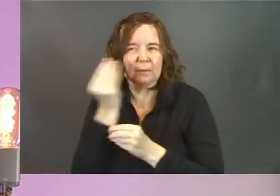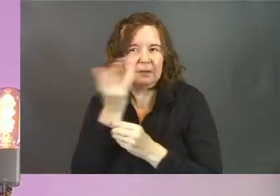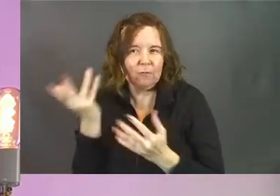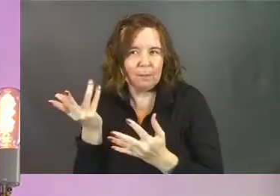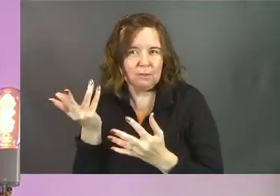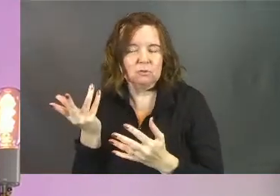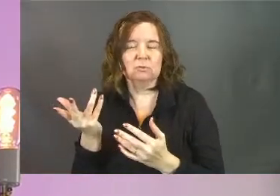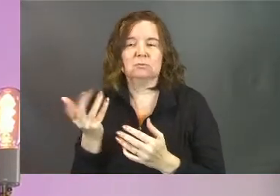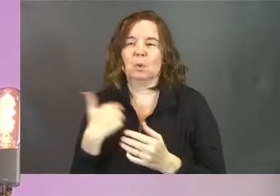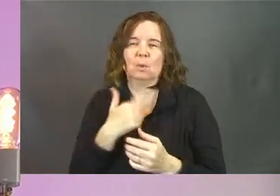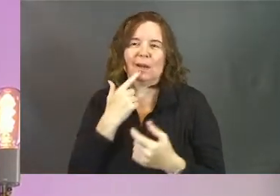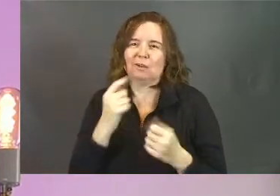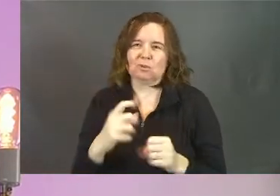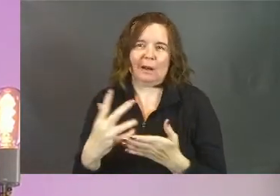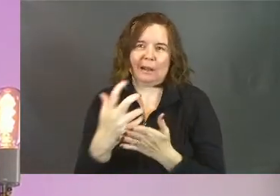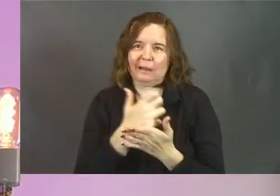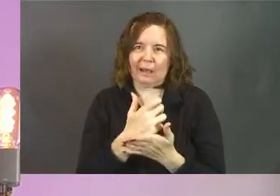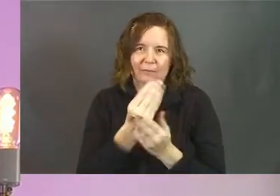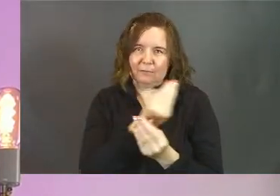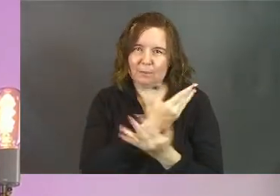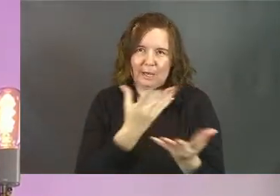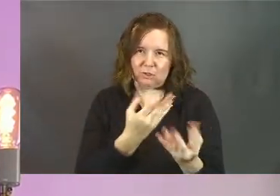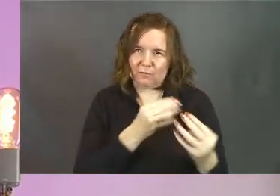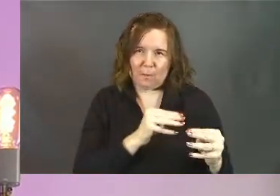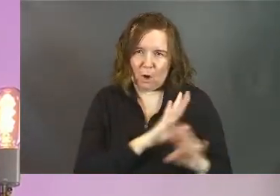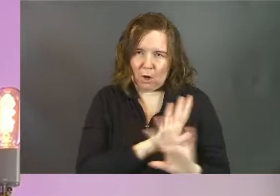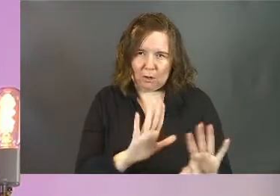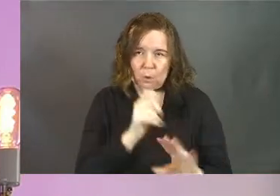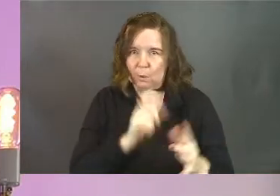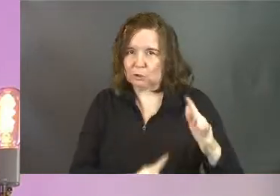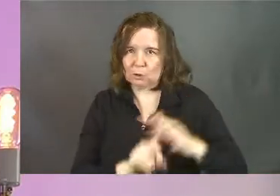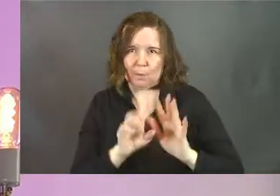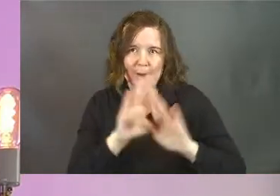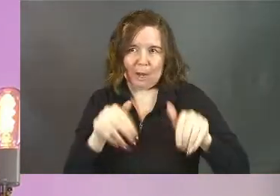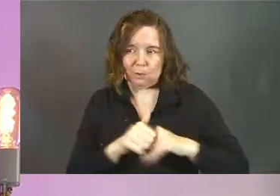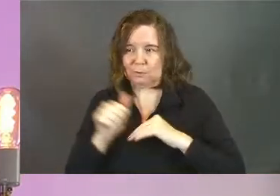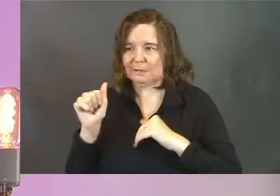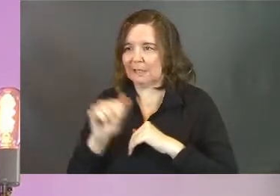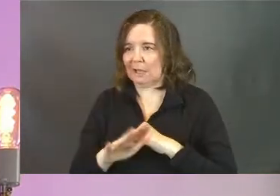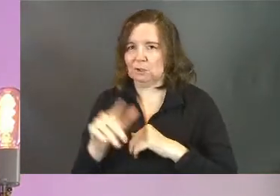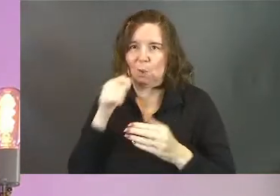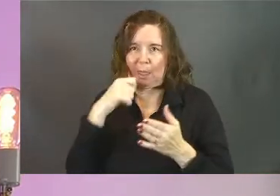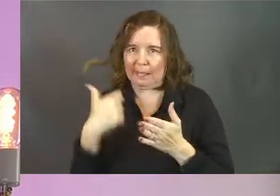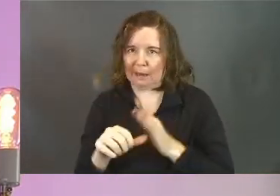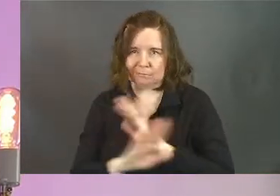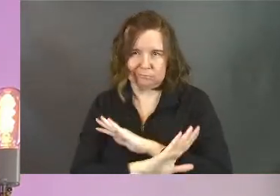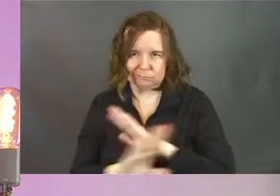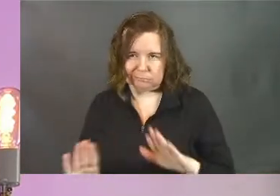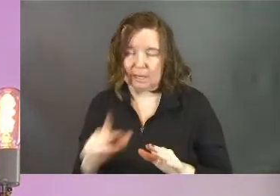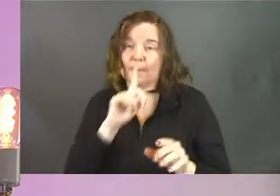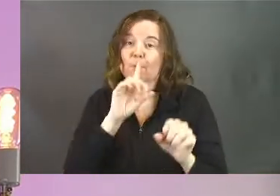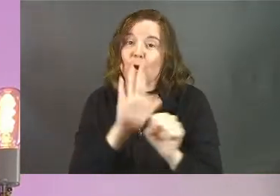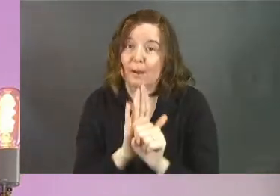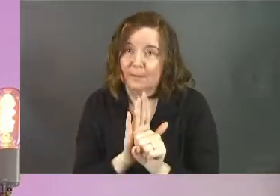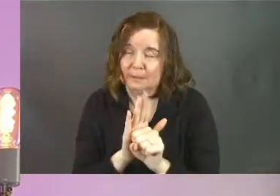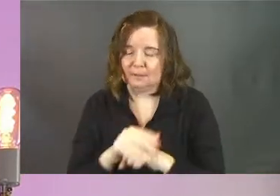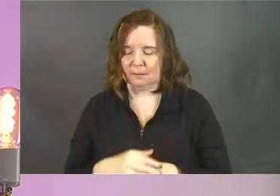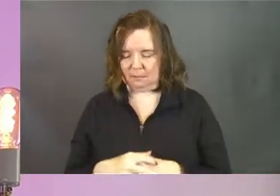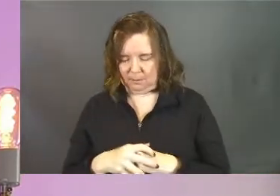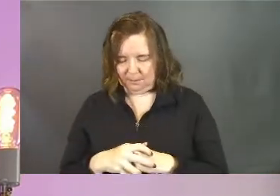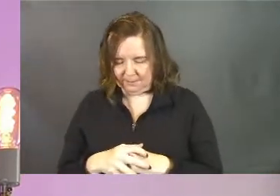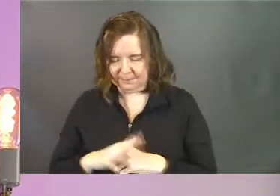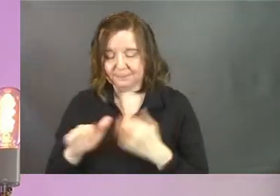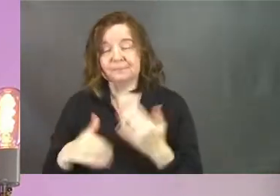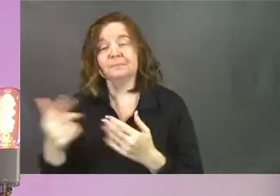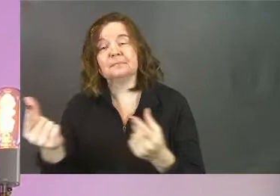info. We're not trying to gather your marketing information. Nobody's going to show up at your house or send you letters or anything like that, I promise.